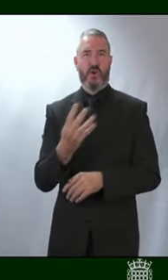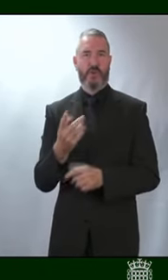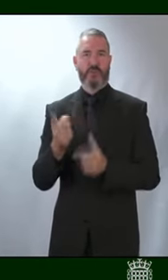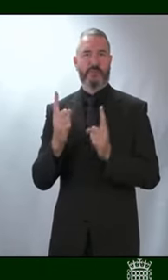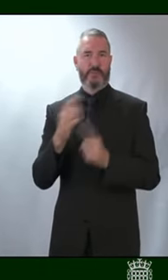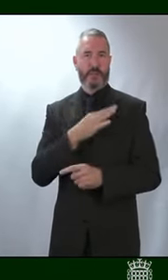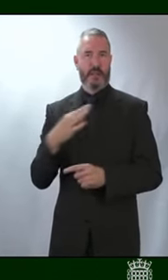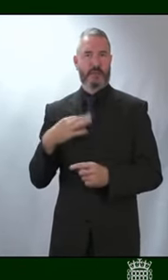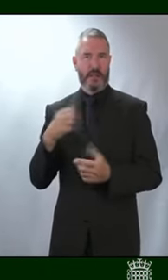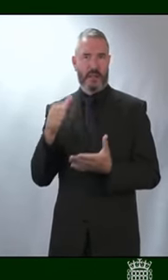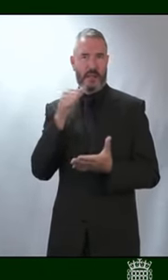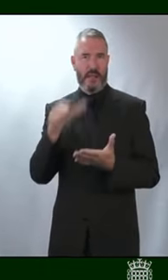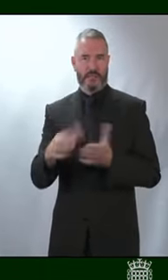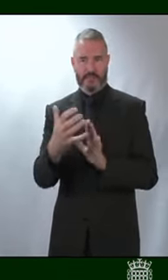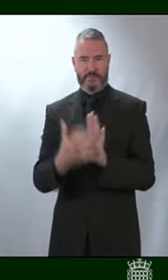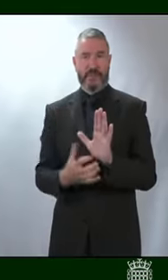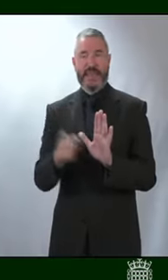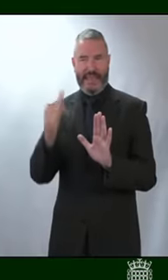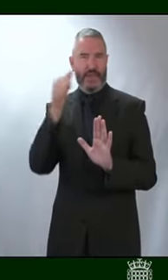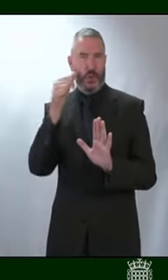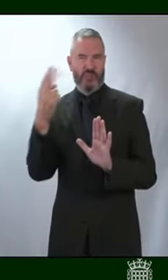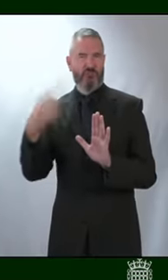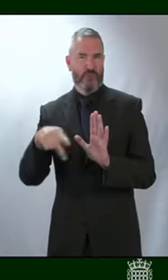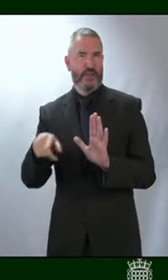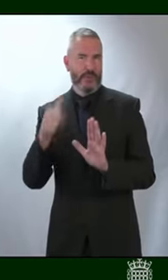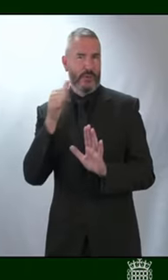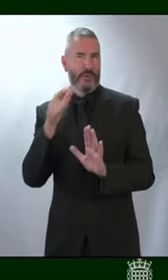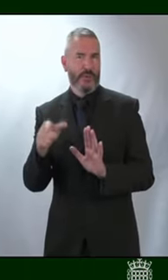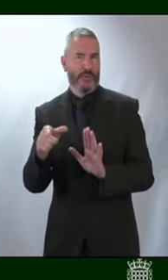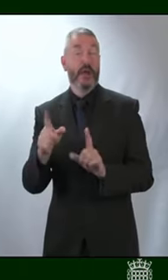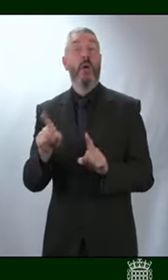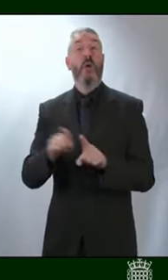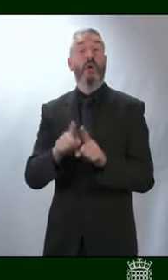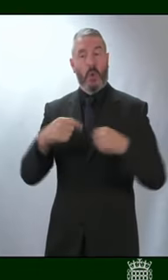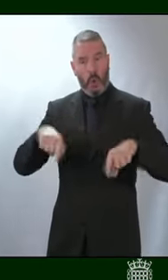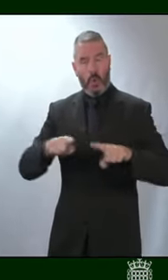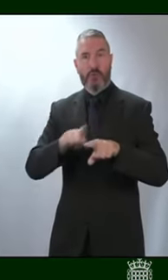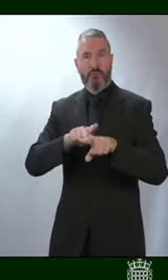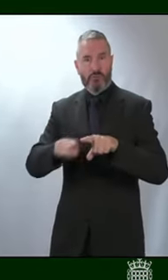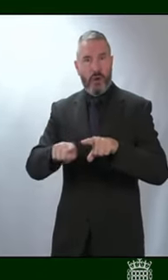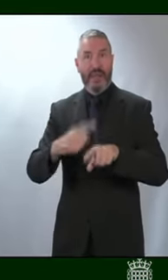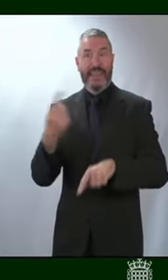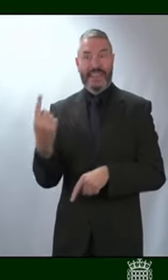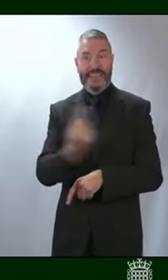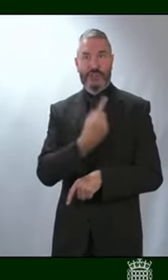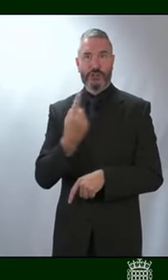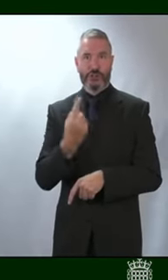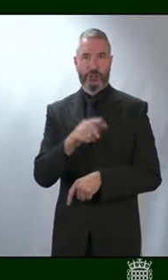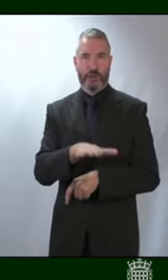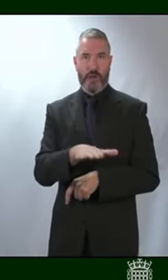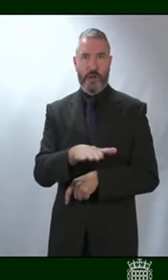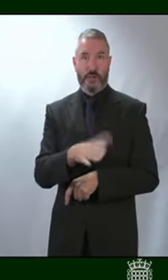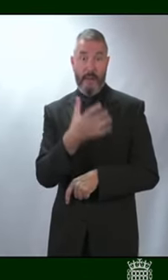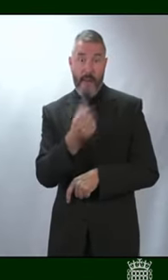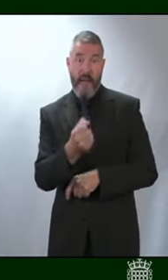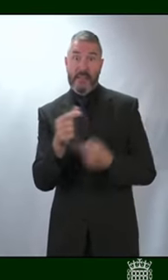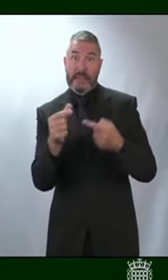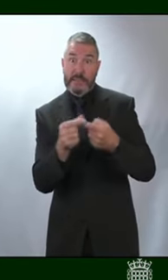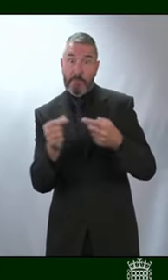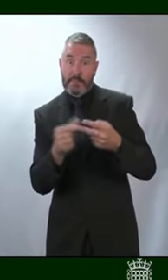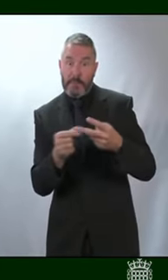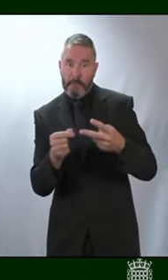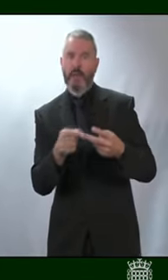today. But he also knows that we are doing our level best to get every child a test who has